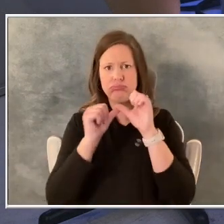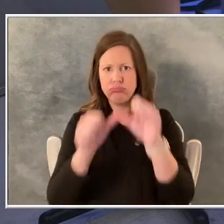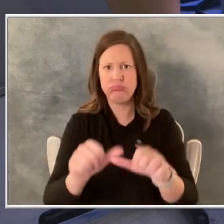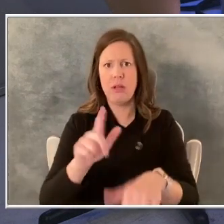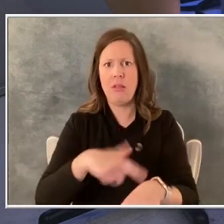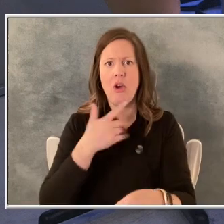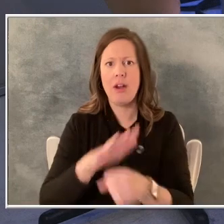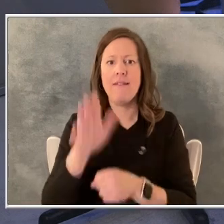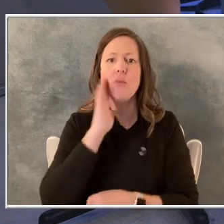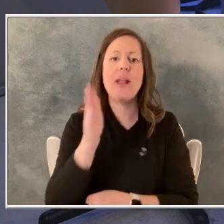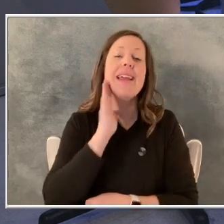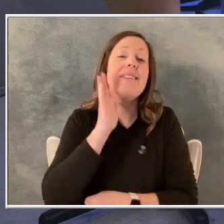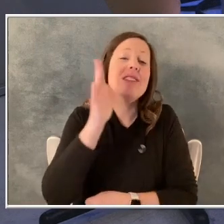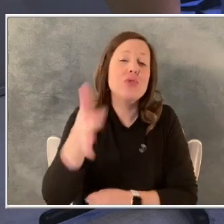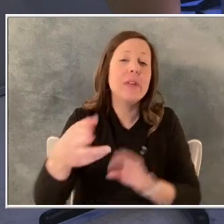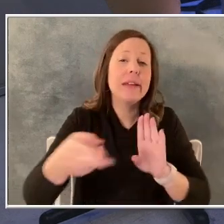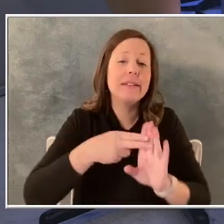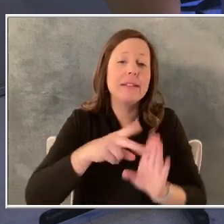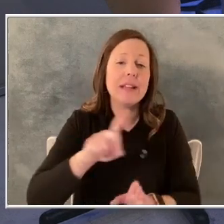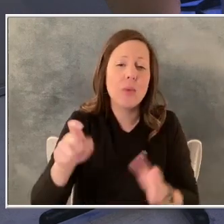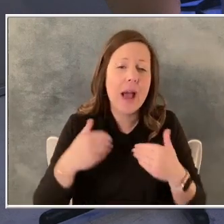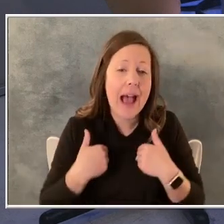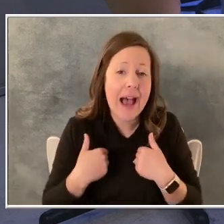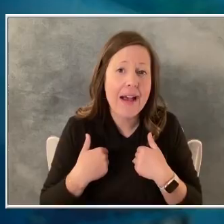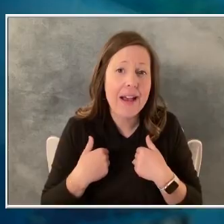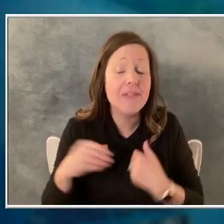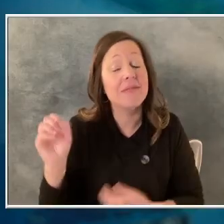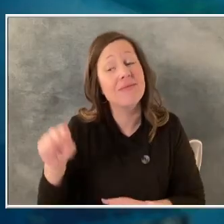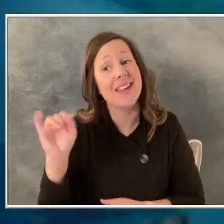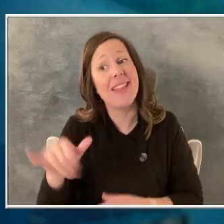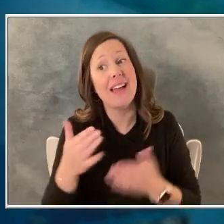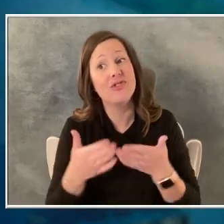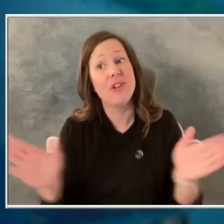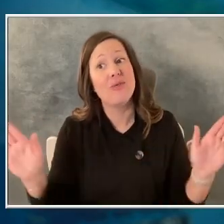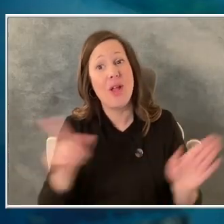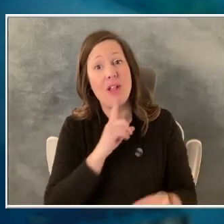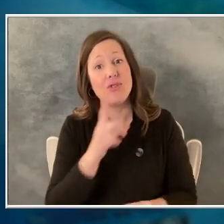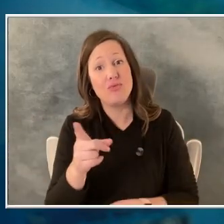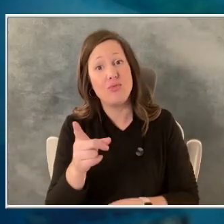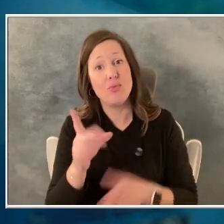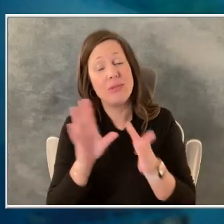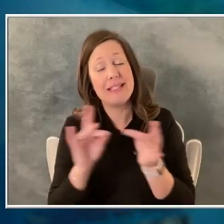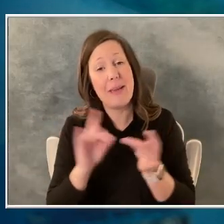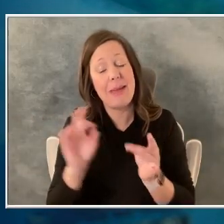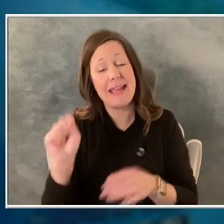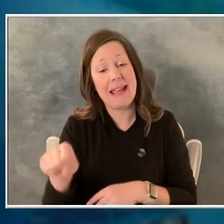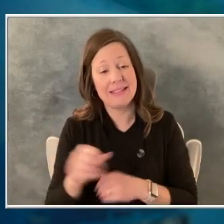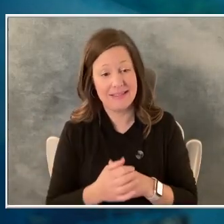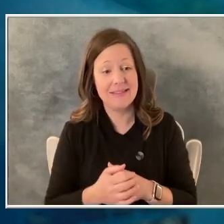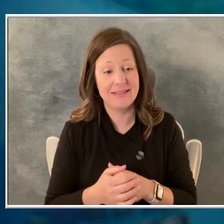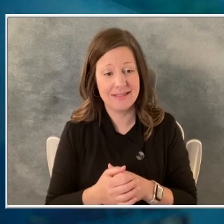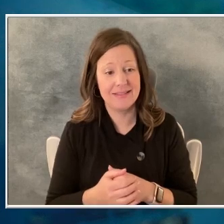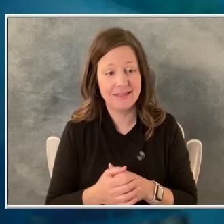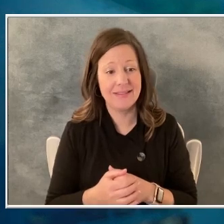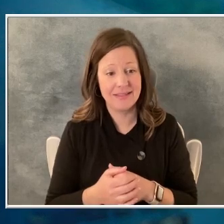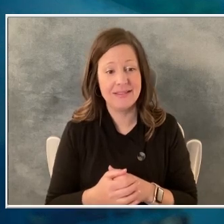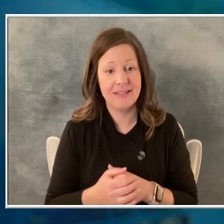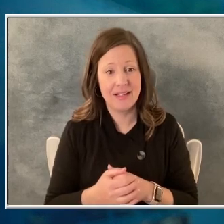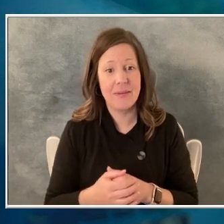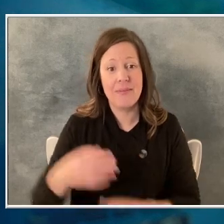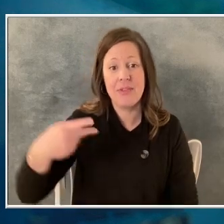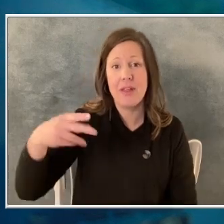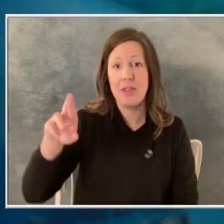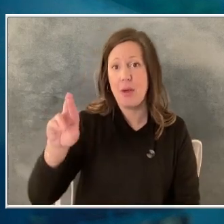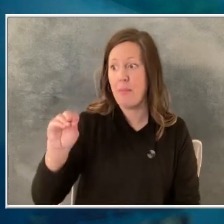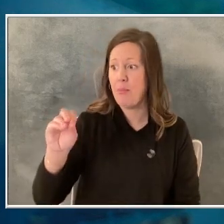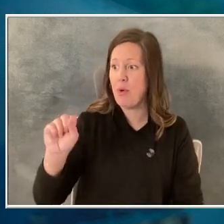eventually in their lifetime. I think in general that is a true statement. I think what I usually tell patients is that the prostate eventually goes bad. Now,